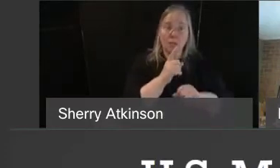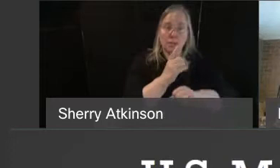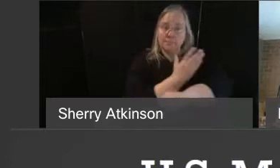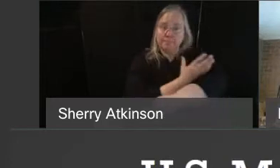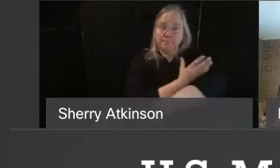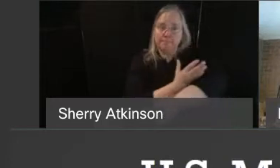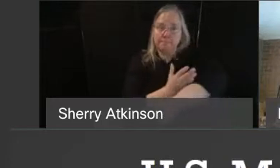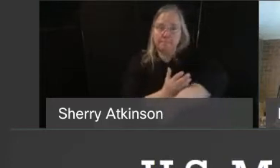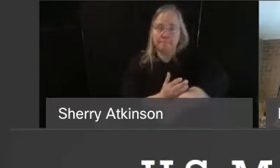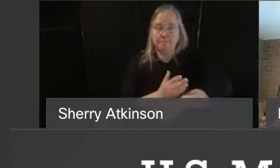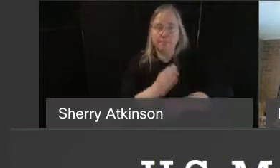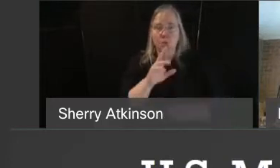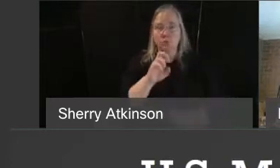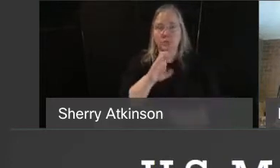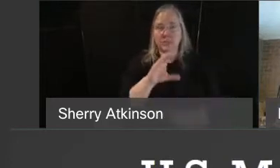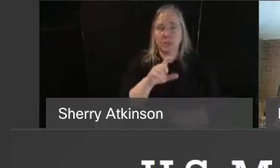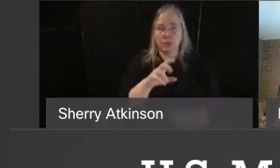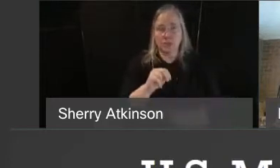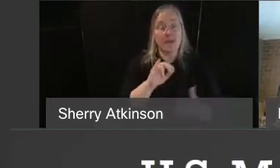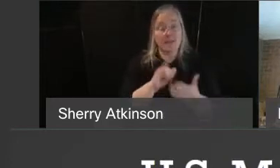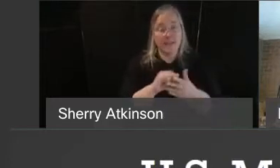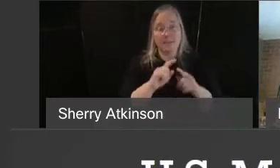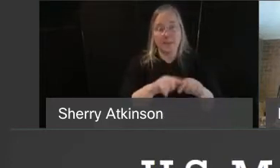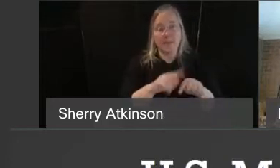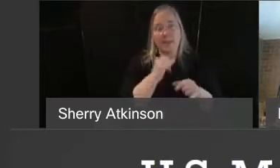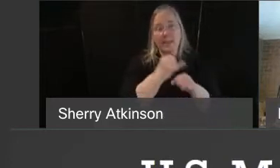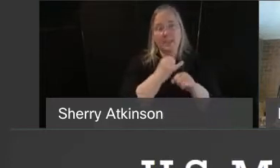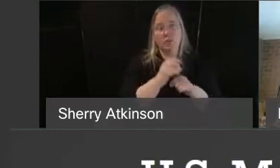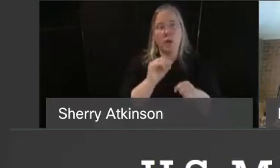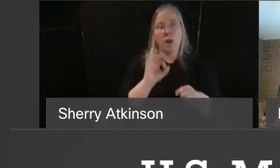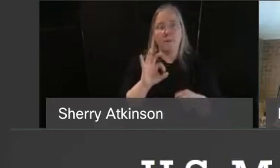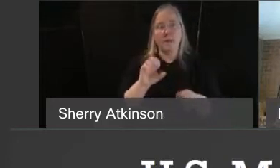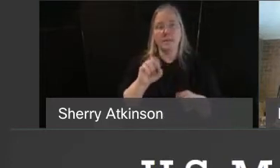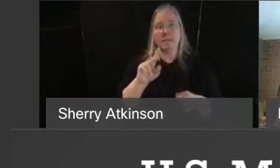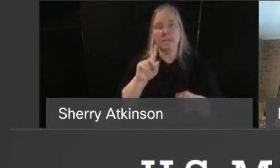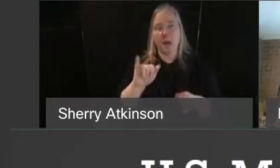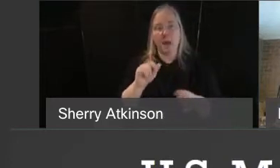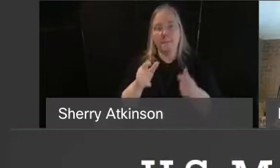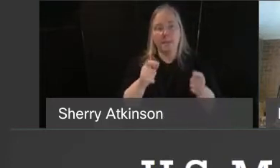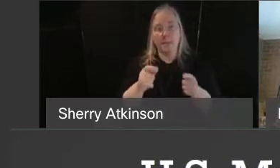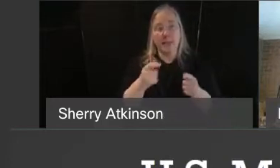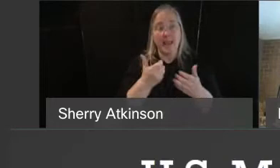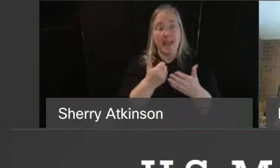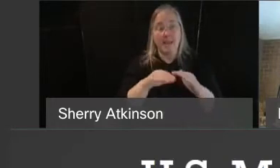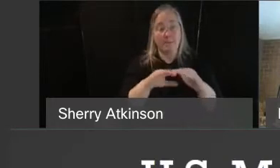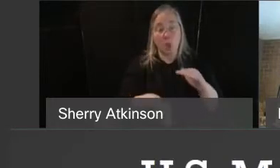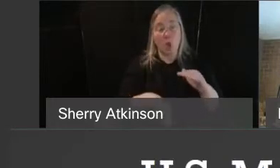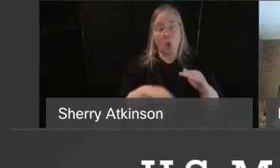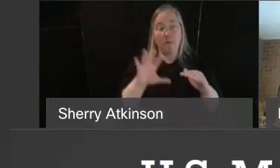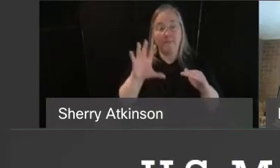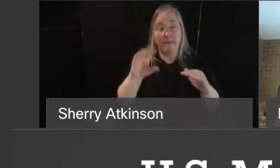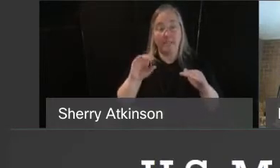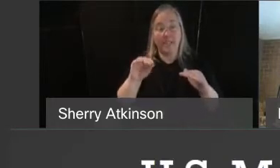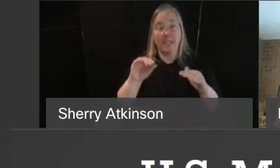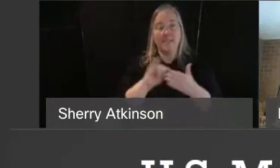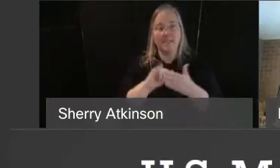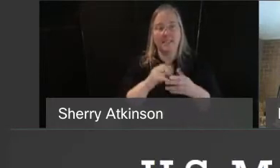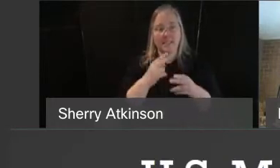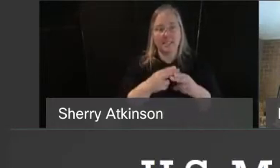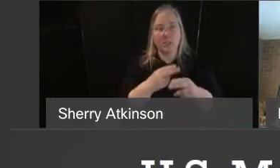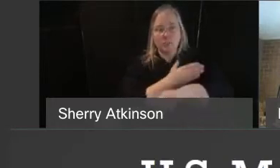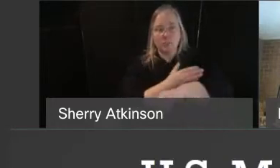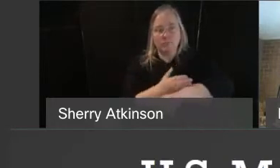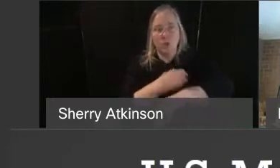on the Institution of Supply Management. And again, anything below a 50 is considered to be in recessionary territory. And you can sort of see